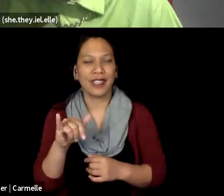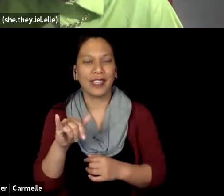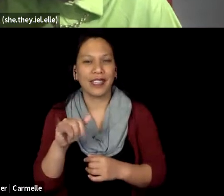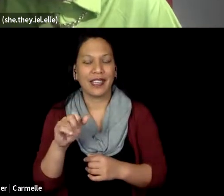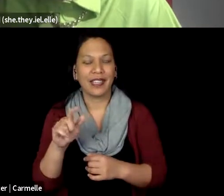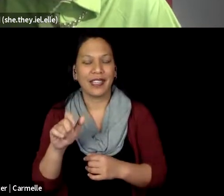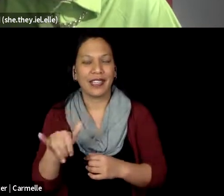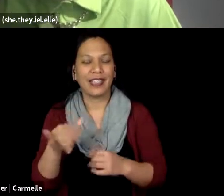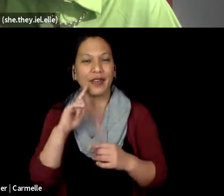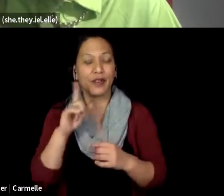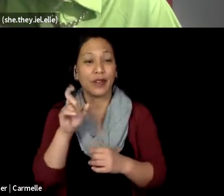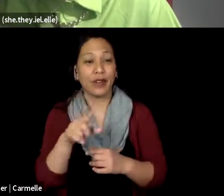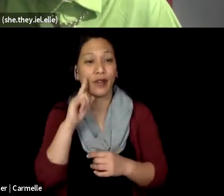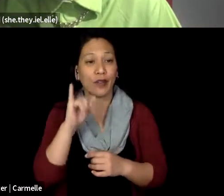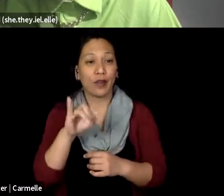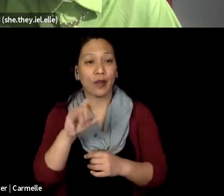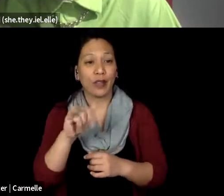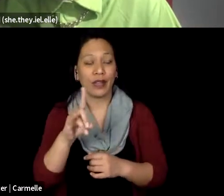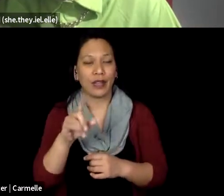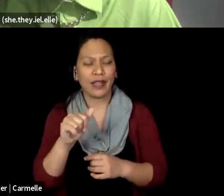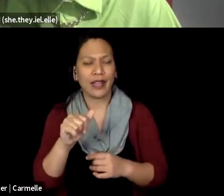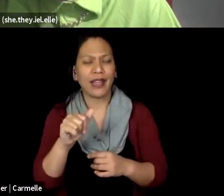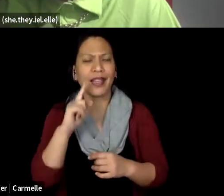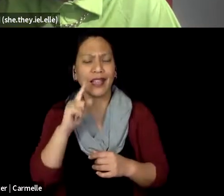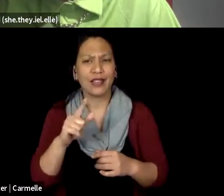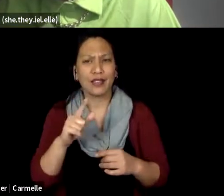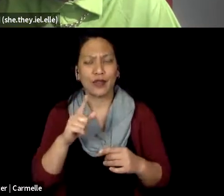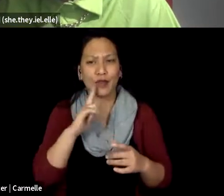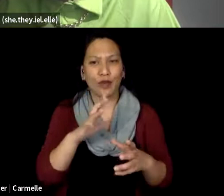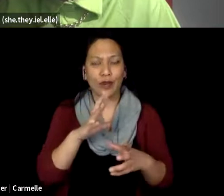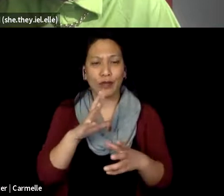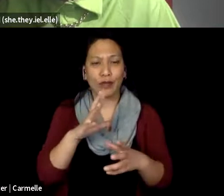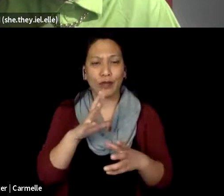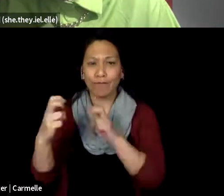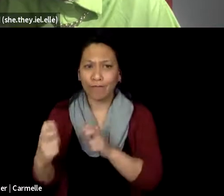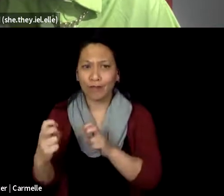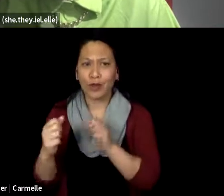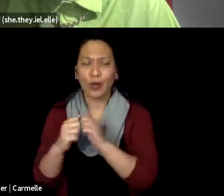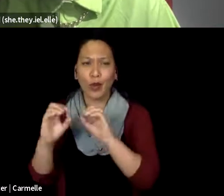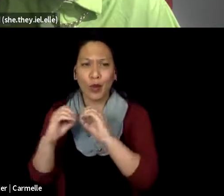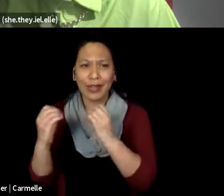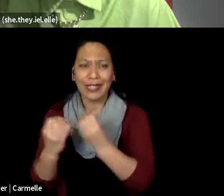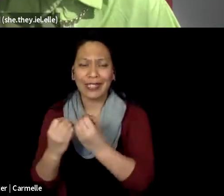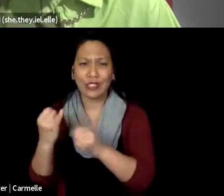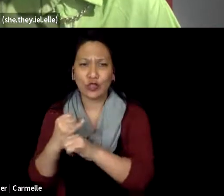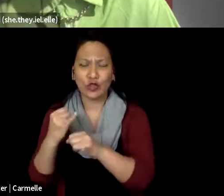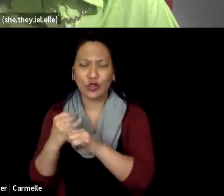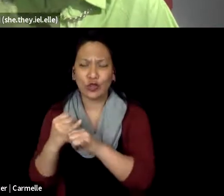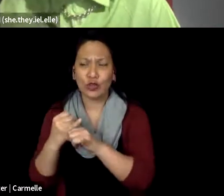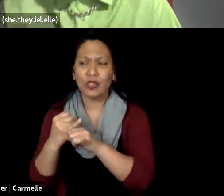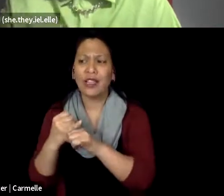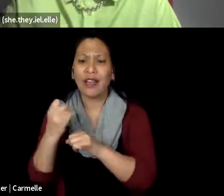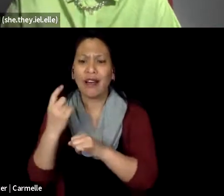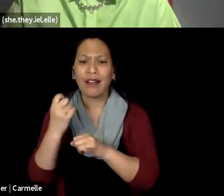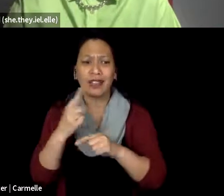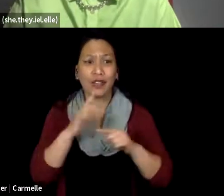for Yolanda, how do you balance that offering of sitting down with institutions to coach them in that way and your free labor as a